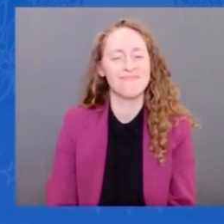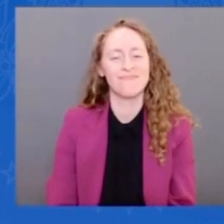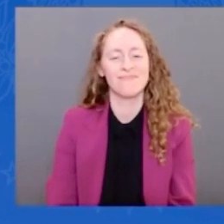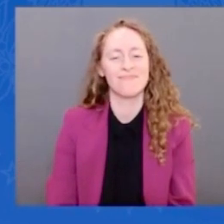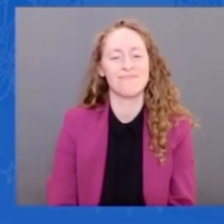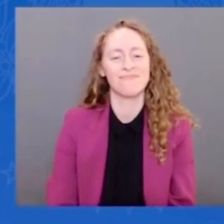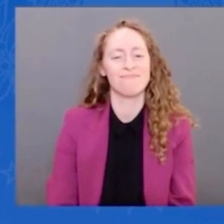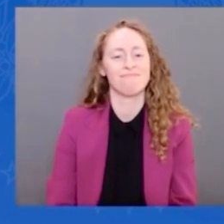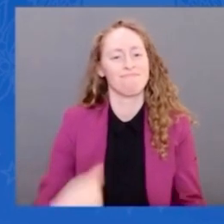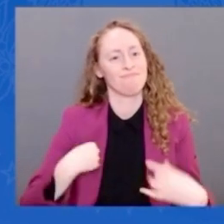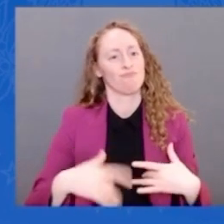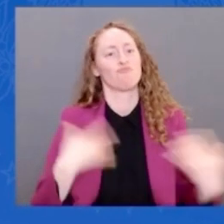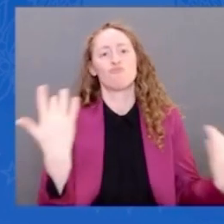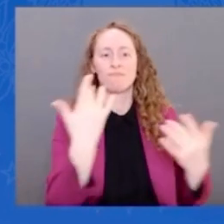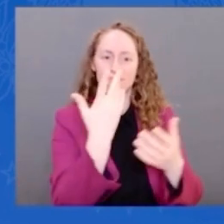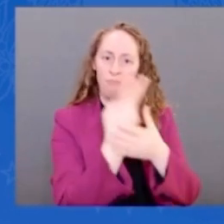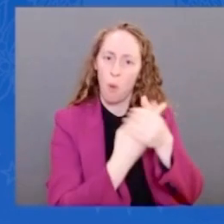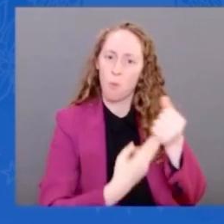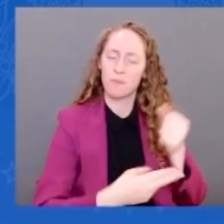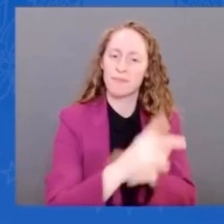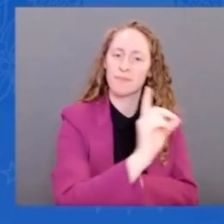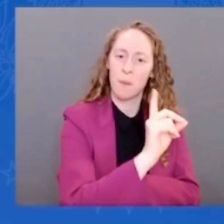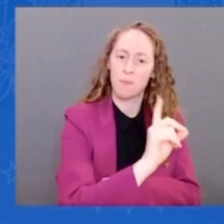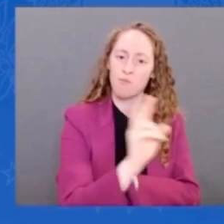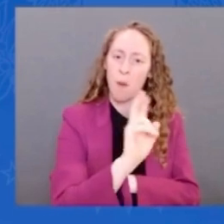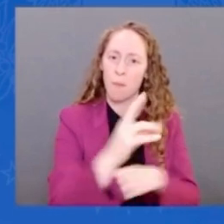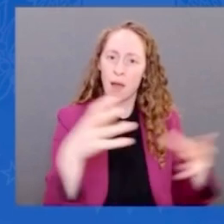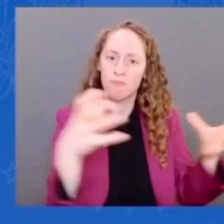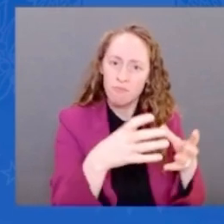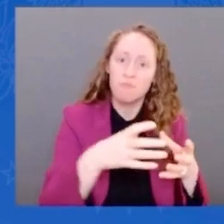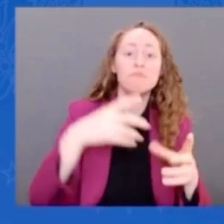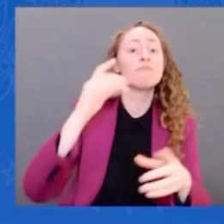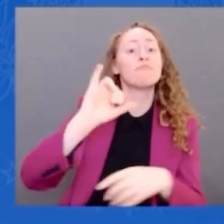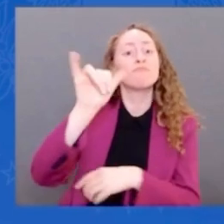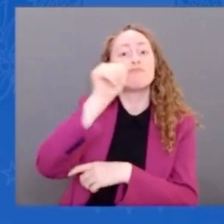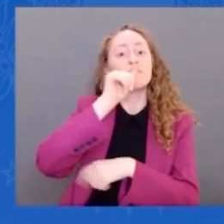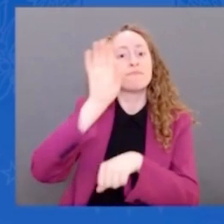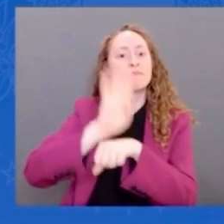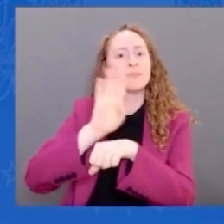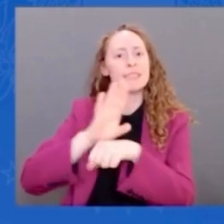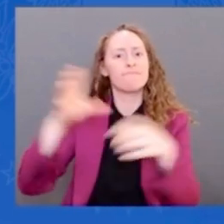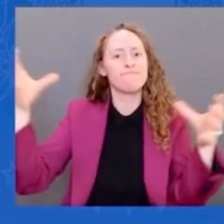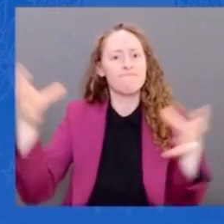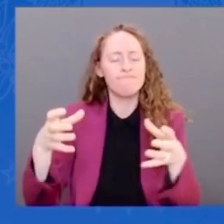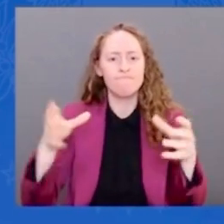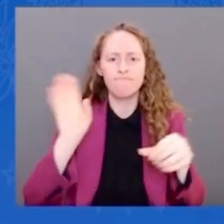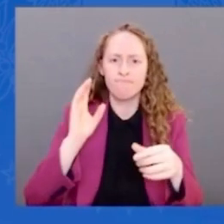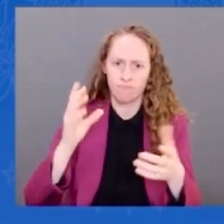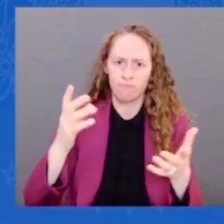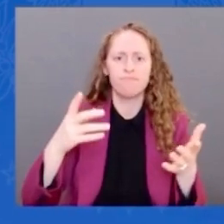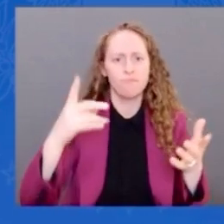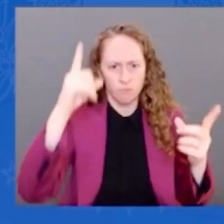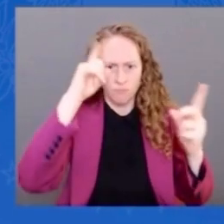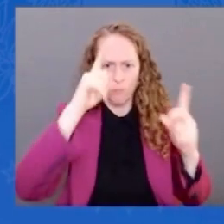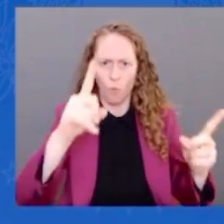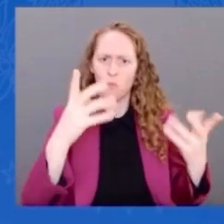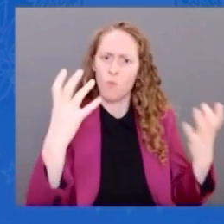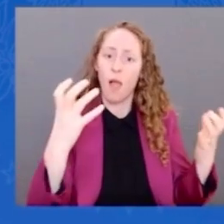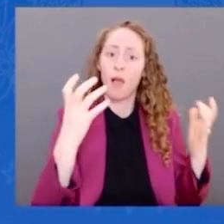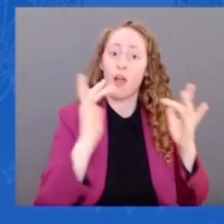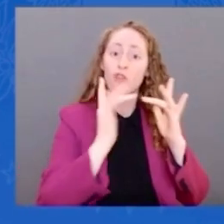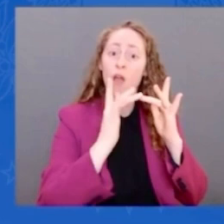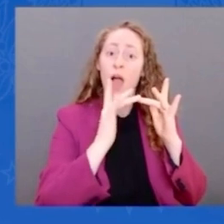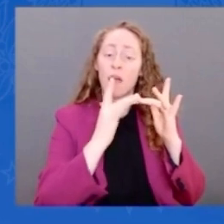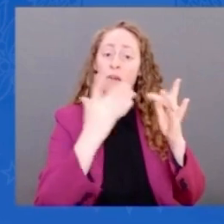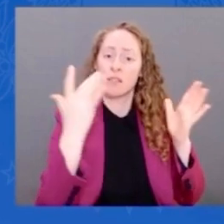sector to lower the high-speed internet cost for tens of millions of Americans. You know, but before we get into